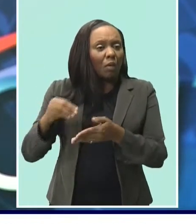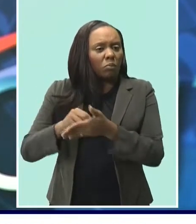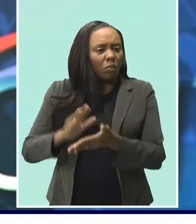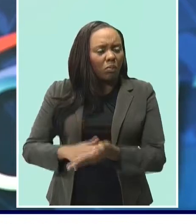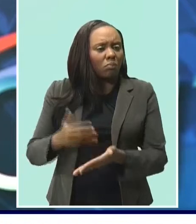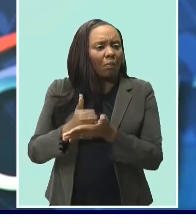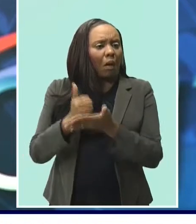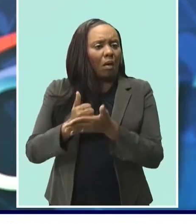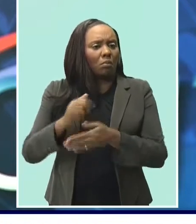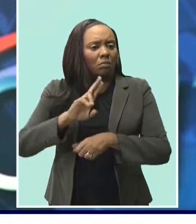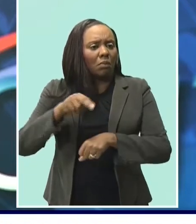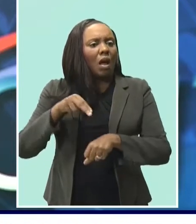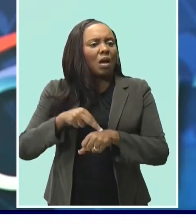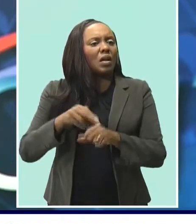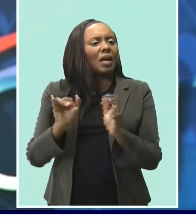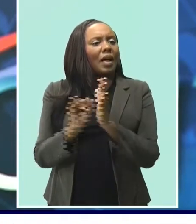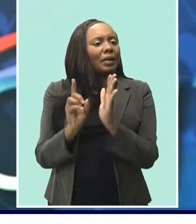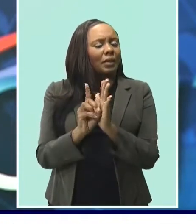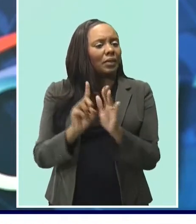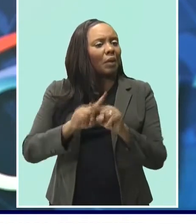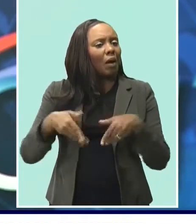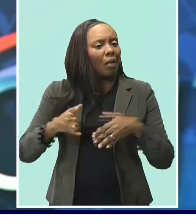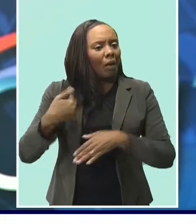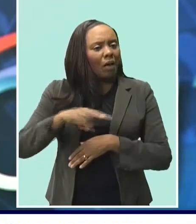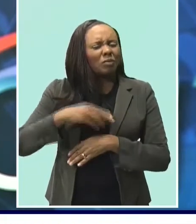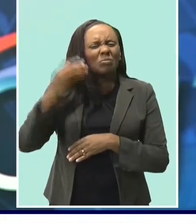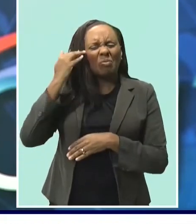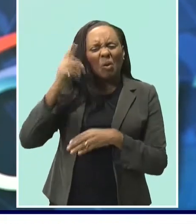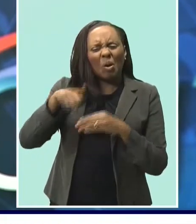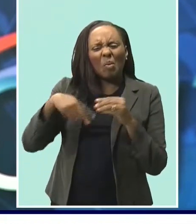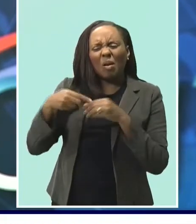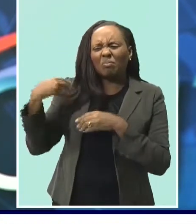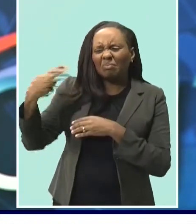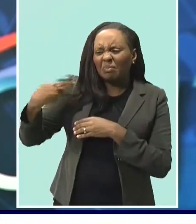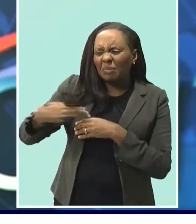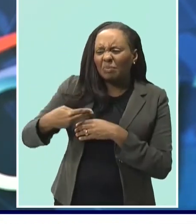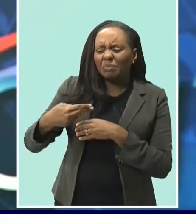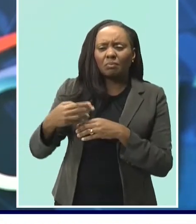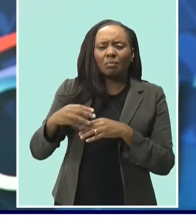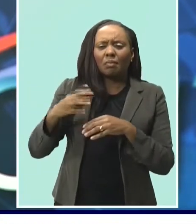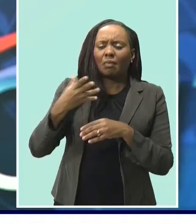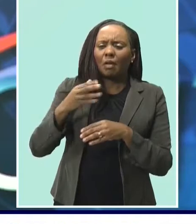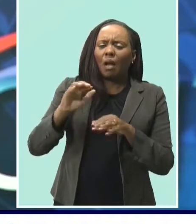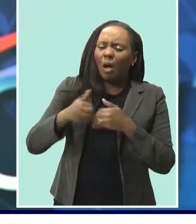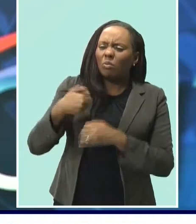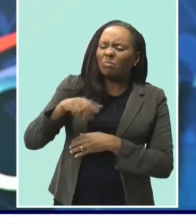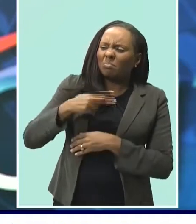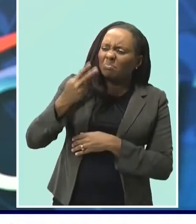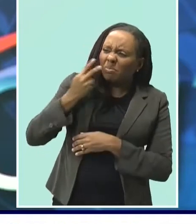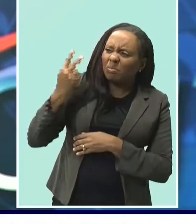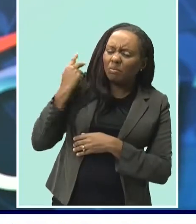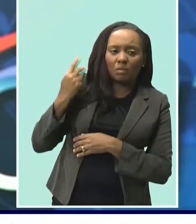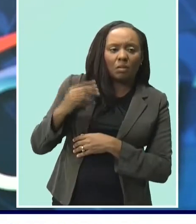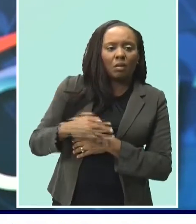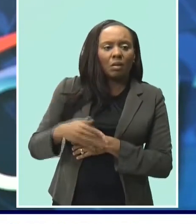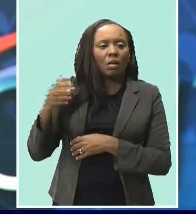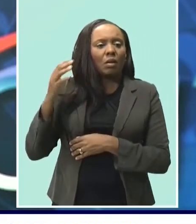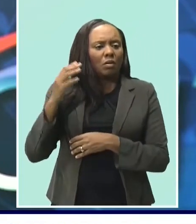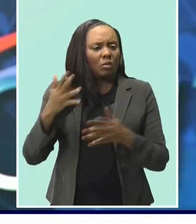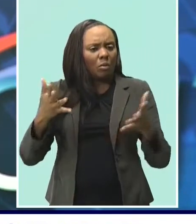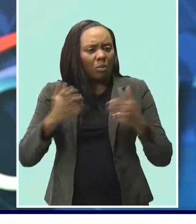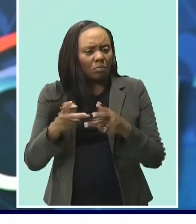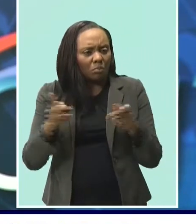be able to survive. Minister Ford also encouraged Barbadians not to let their guard down as she revealed that 6